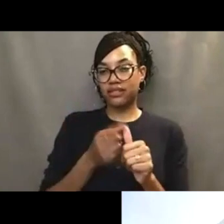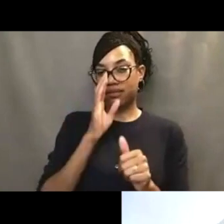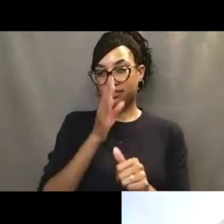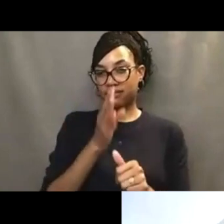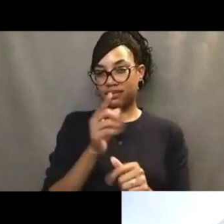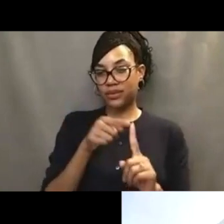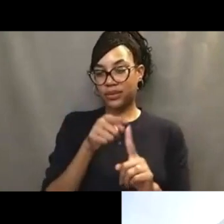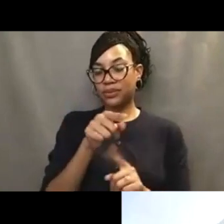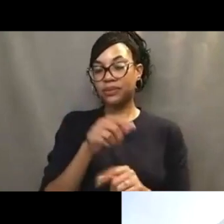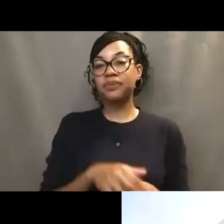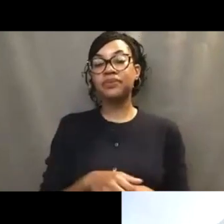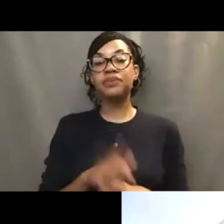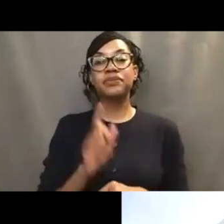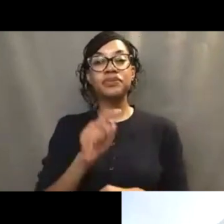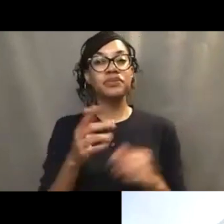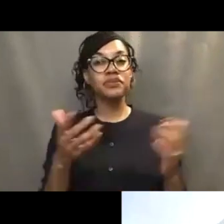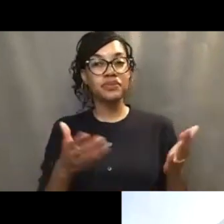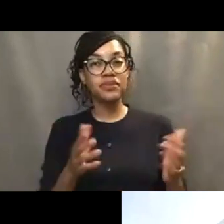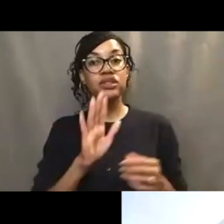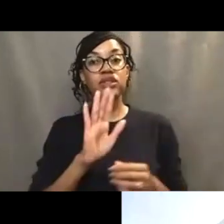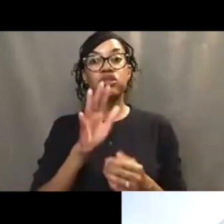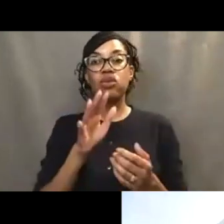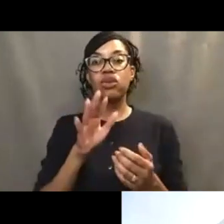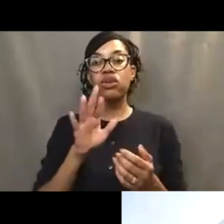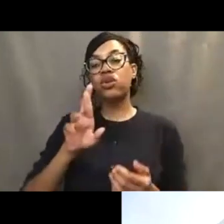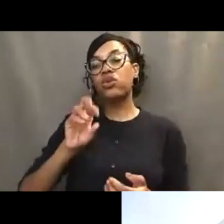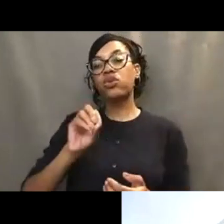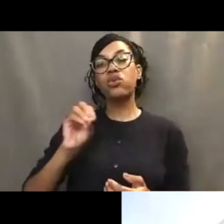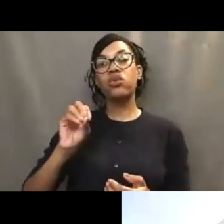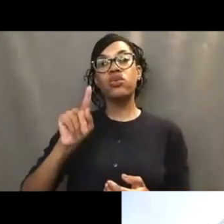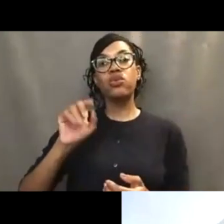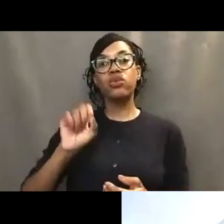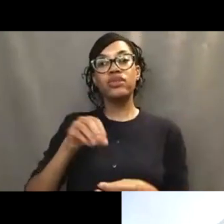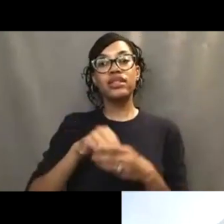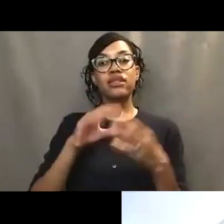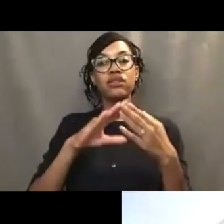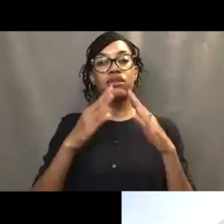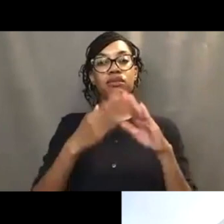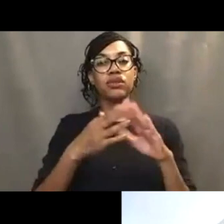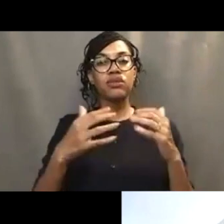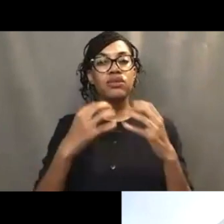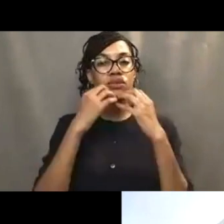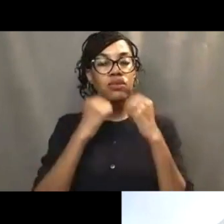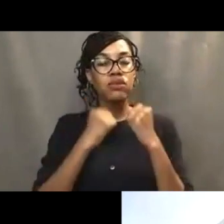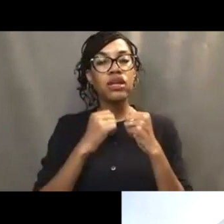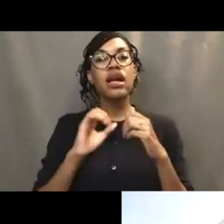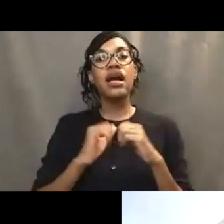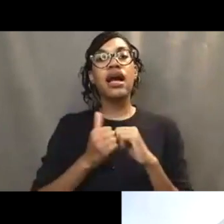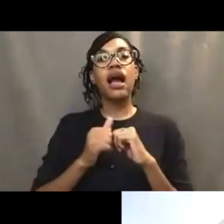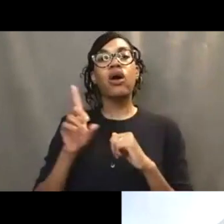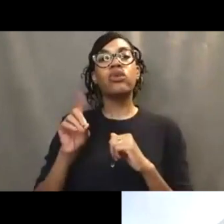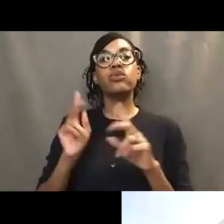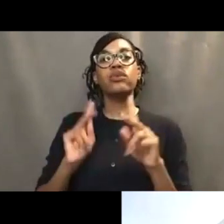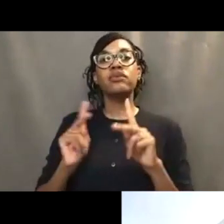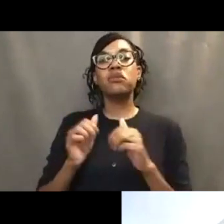question says, your roots in the community matter so much, Ingrid. How do people without as deep of ties